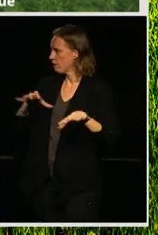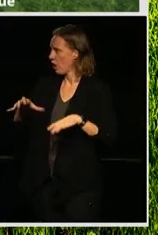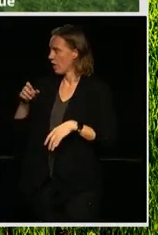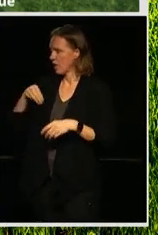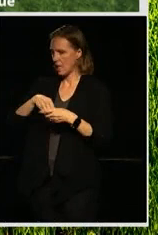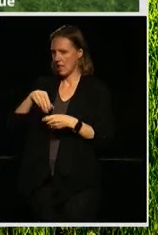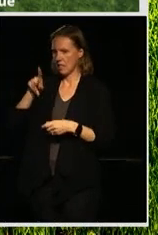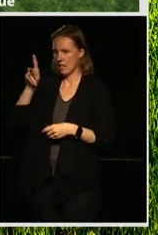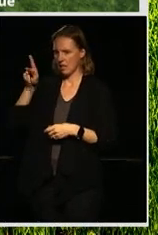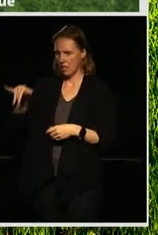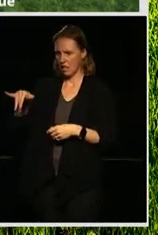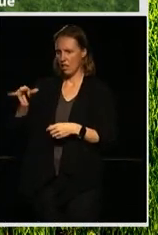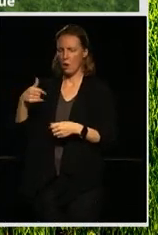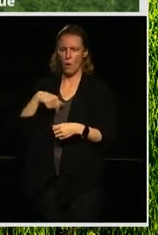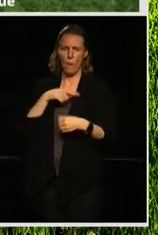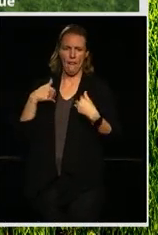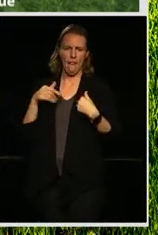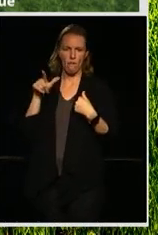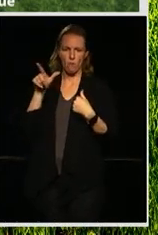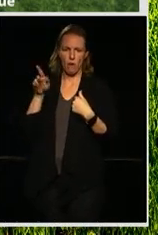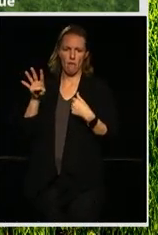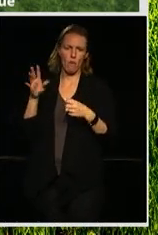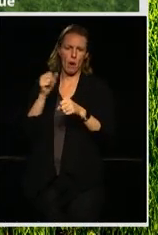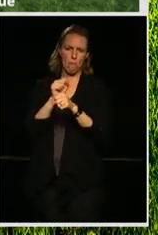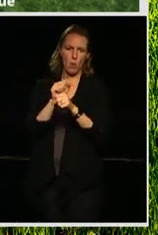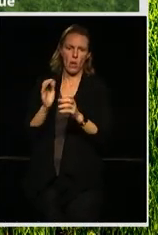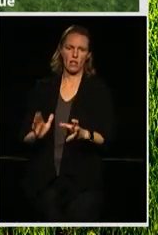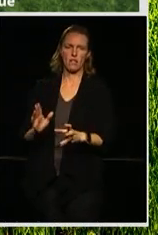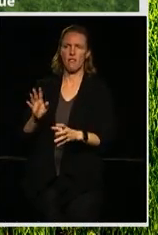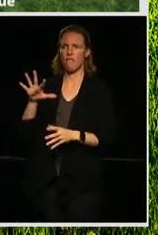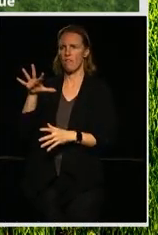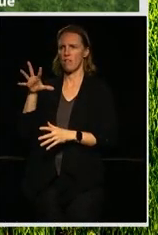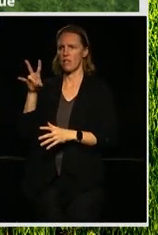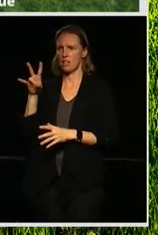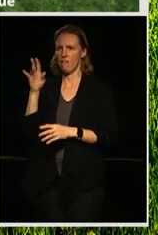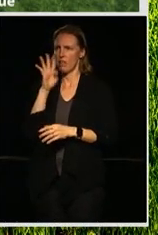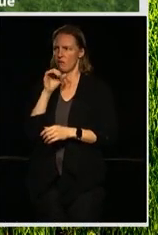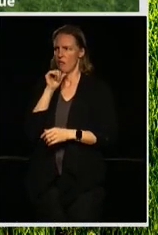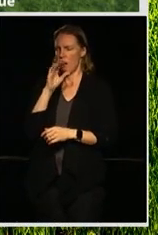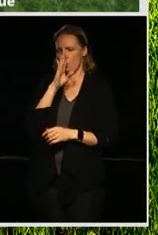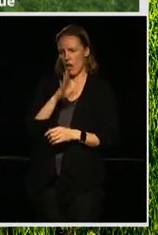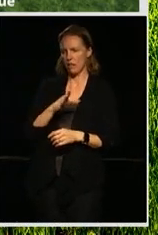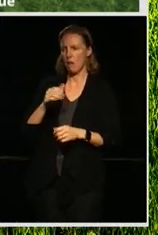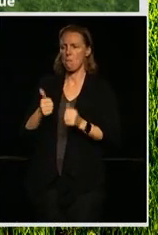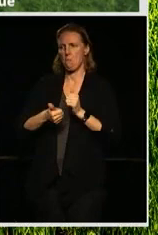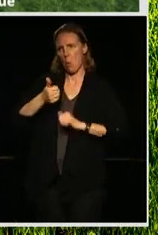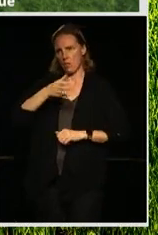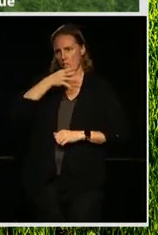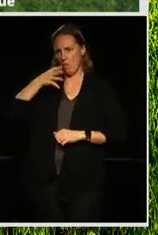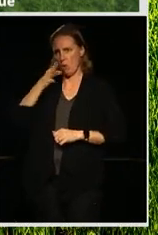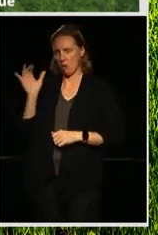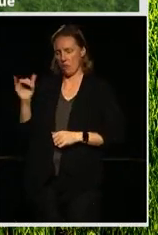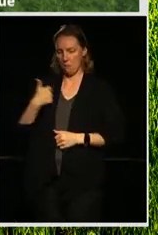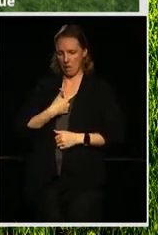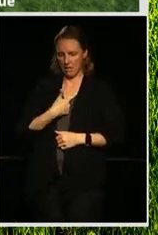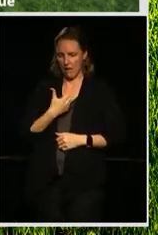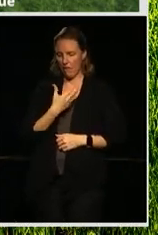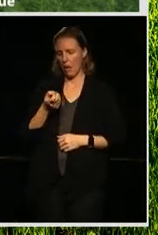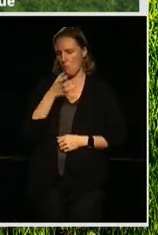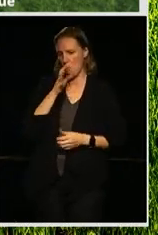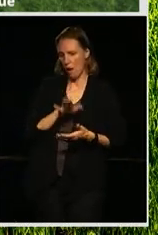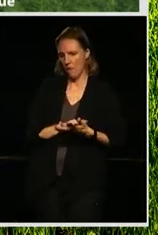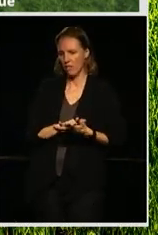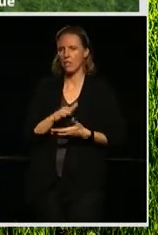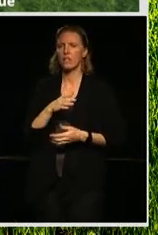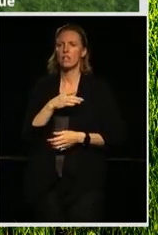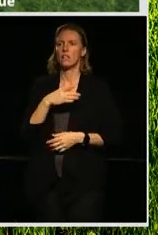Kentucky. We have 24 employees, 57 indirect, mainly farmers like myself and my wife.